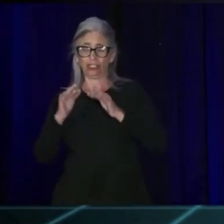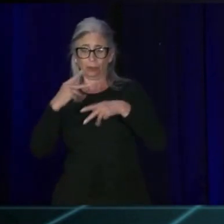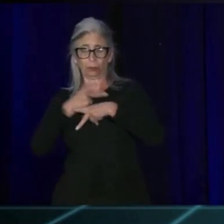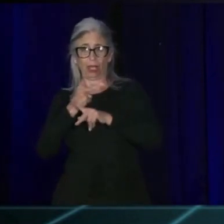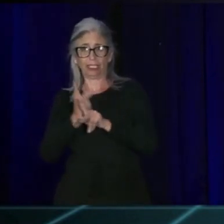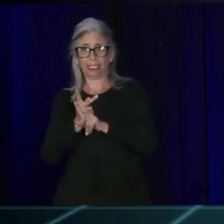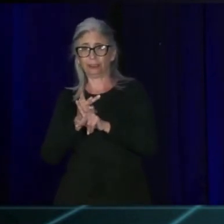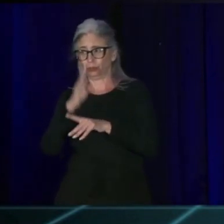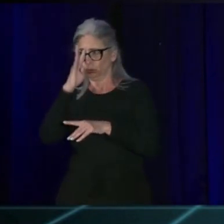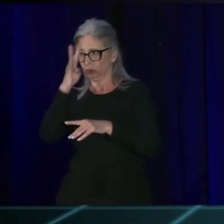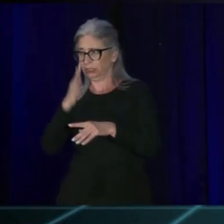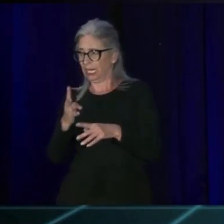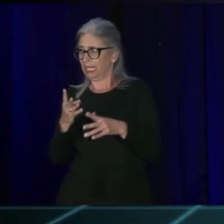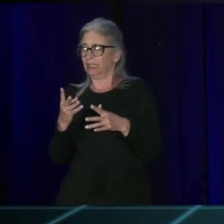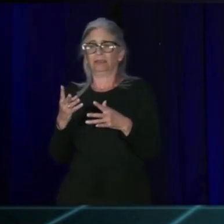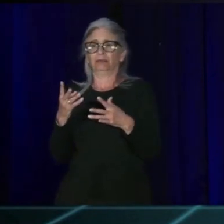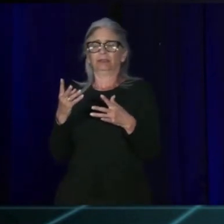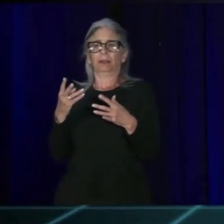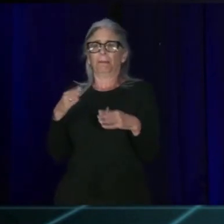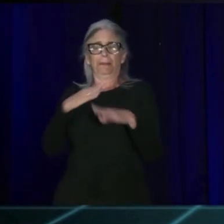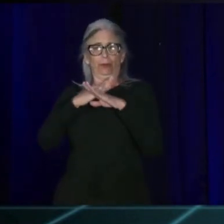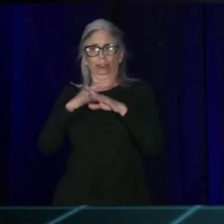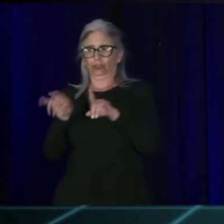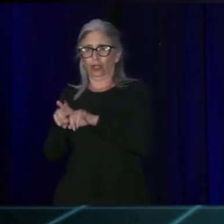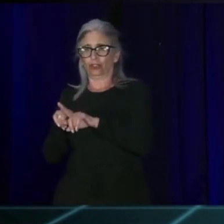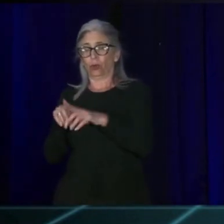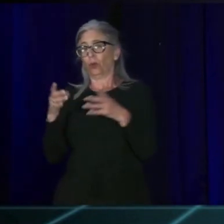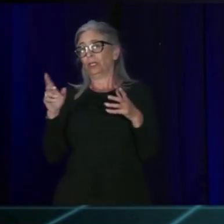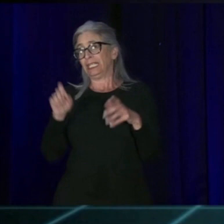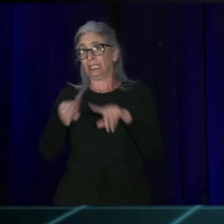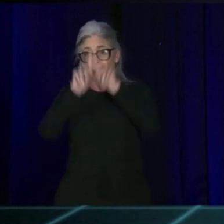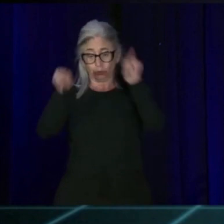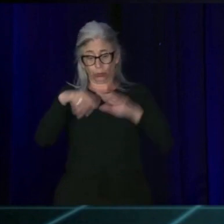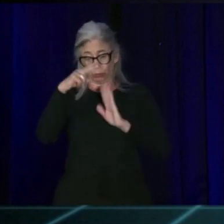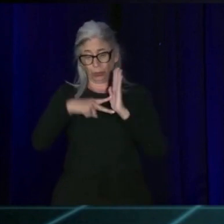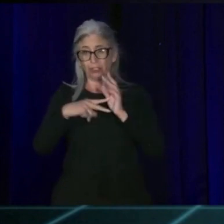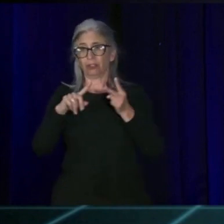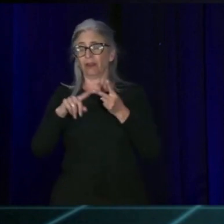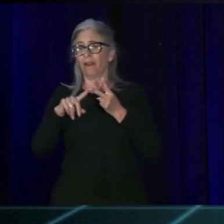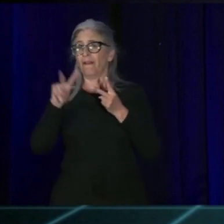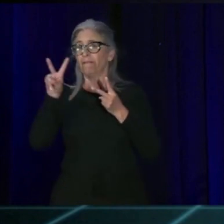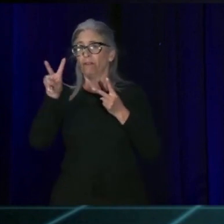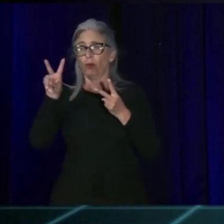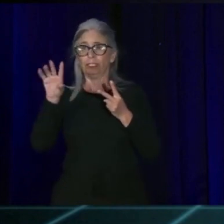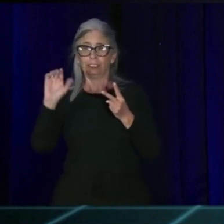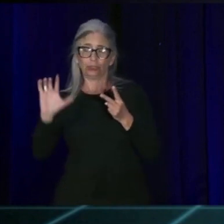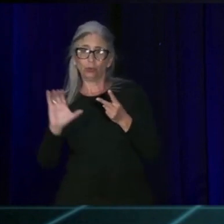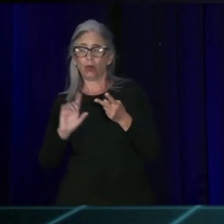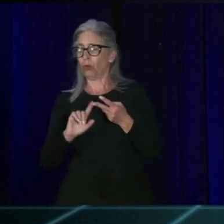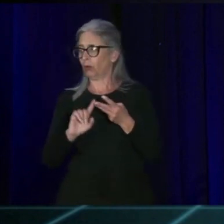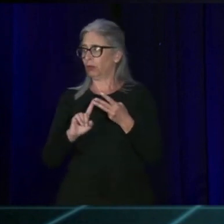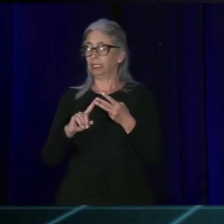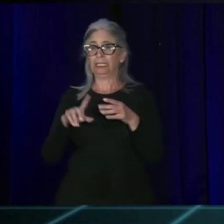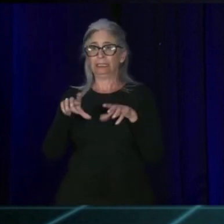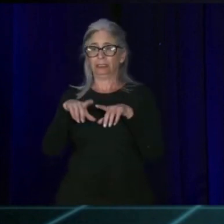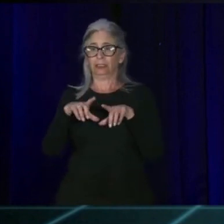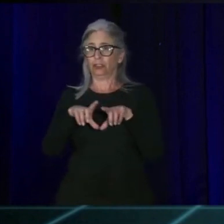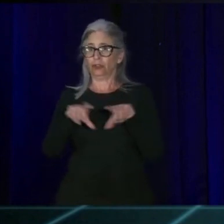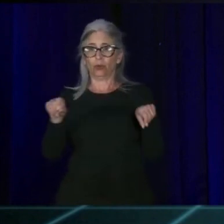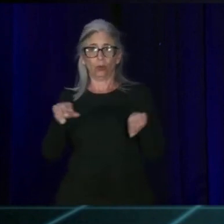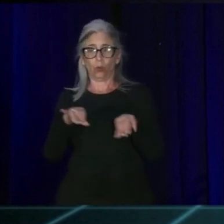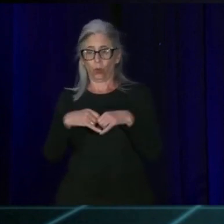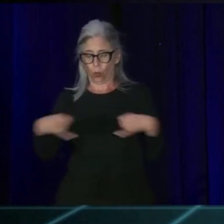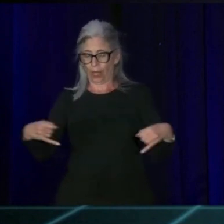people using assistive technology, like a screen reader, voice control, switch device, or braille keyboard. And one of the most